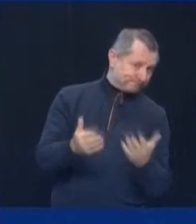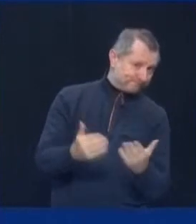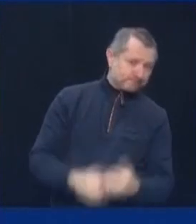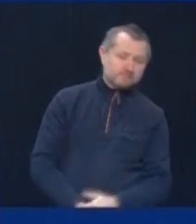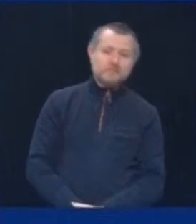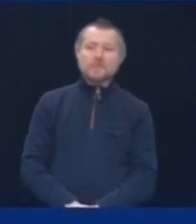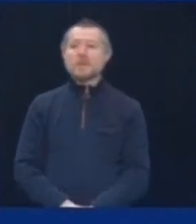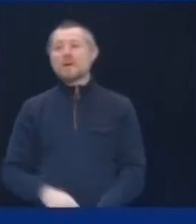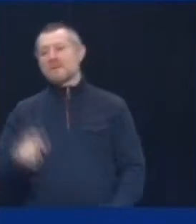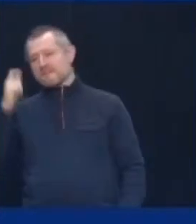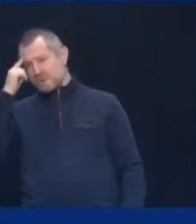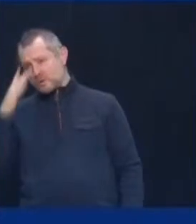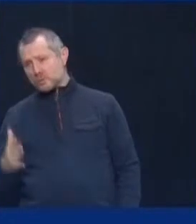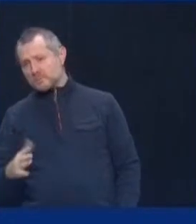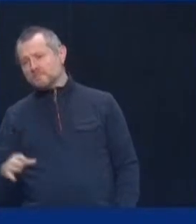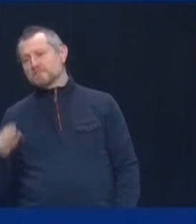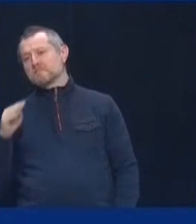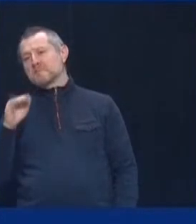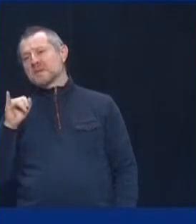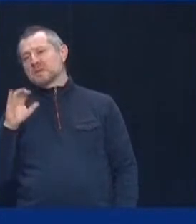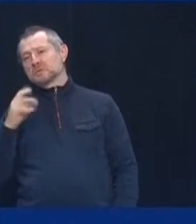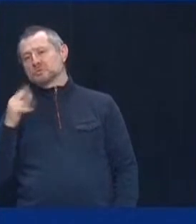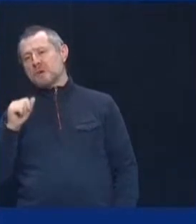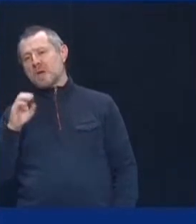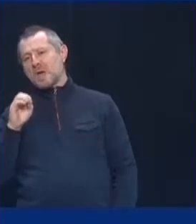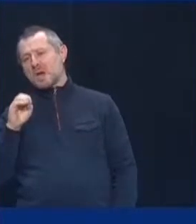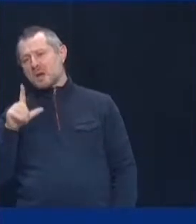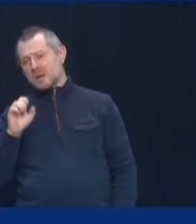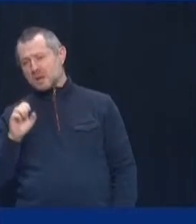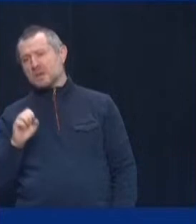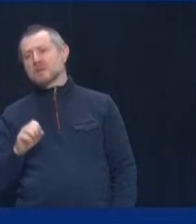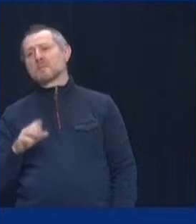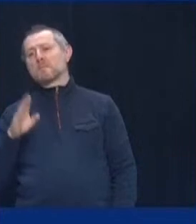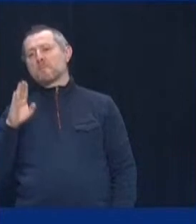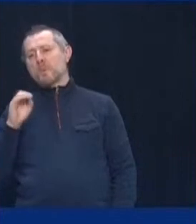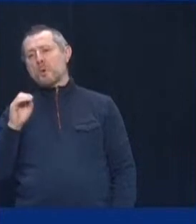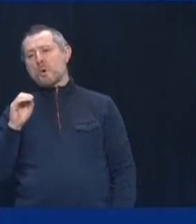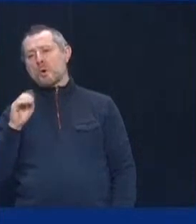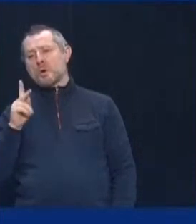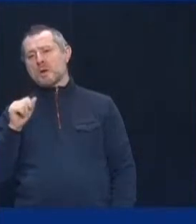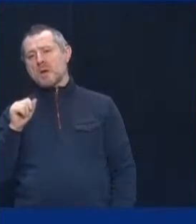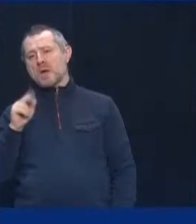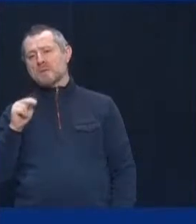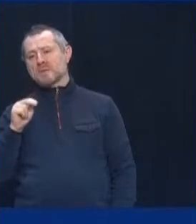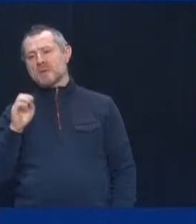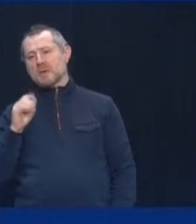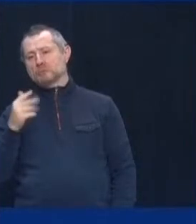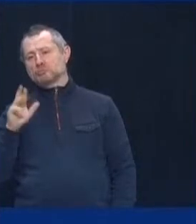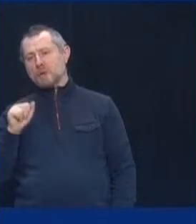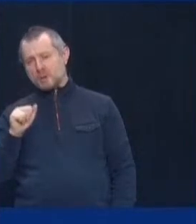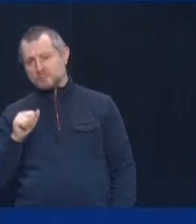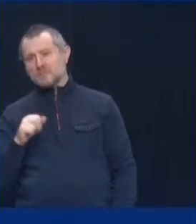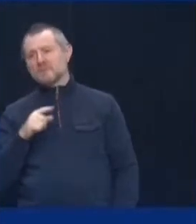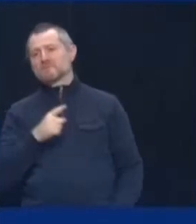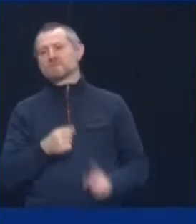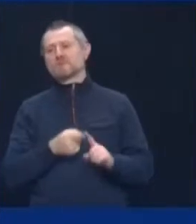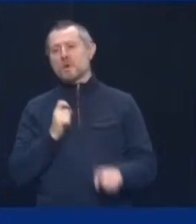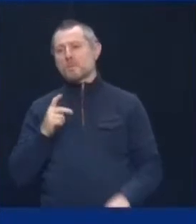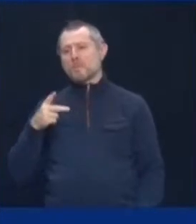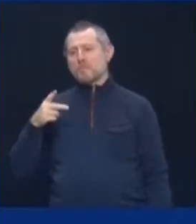Governor, you now have Michelle Bocanegra from Politico. Michelle, your line is now open. Please unmute your microphone.